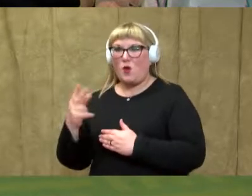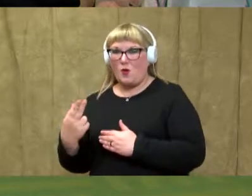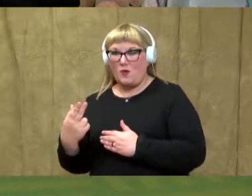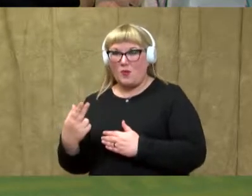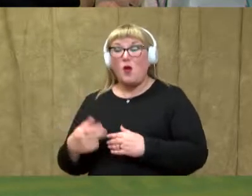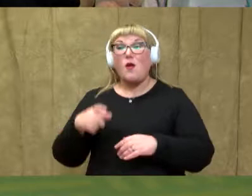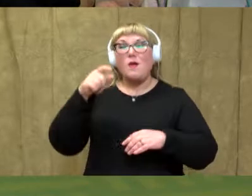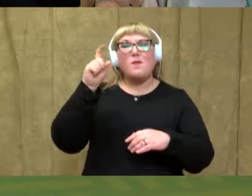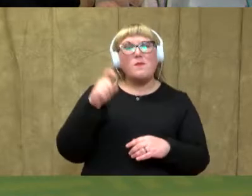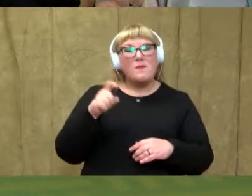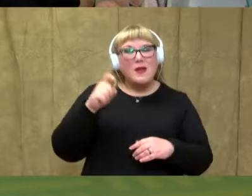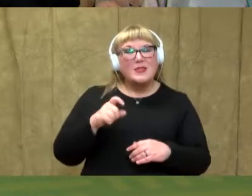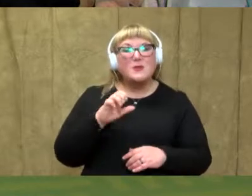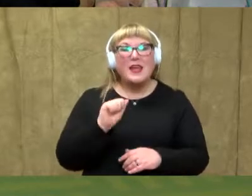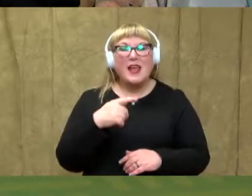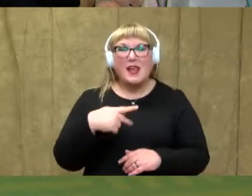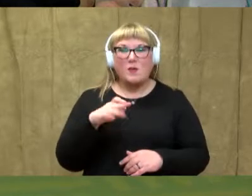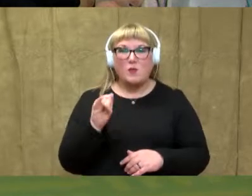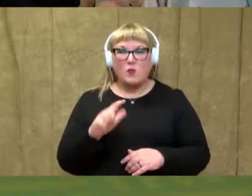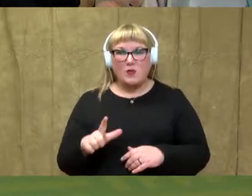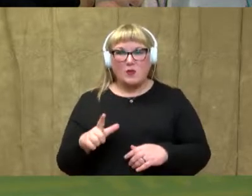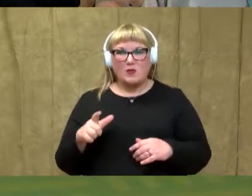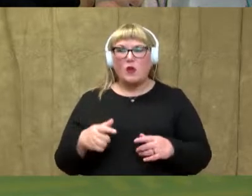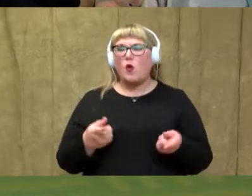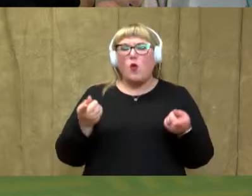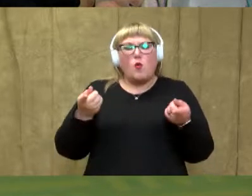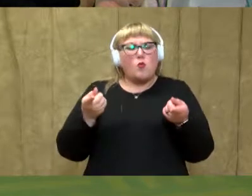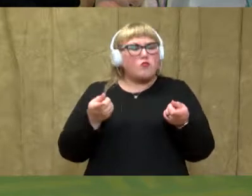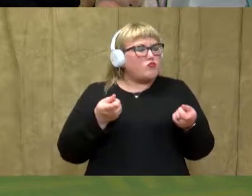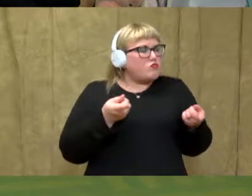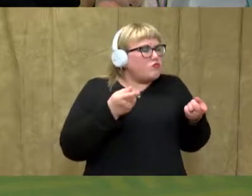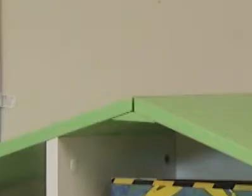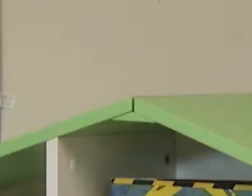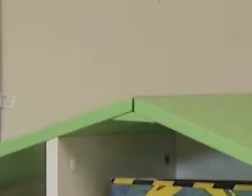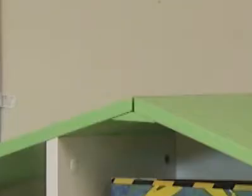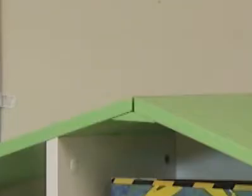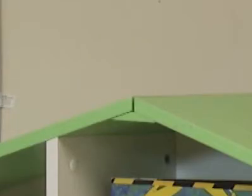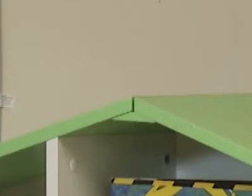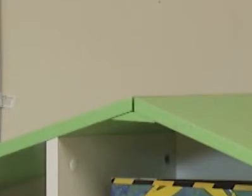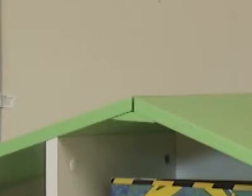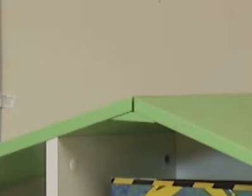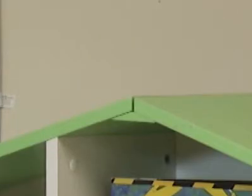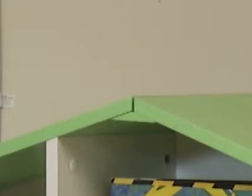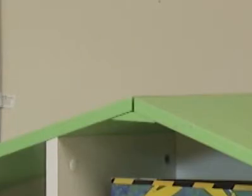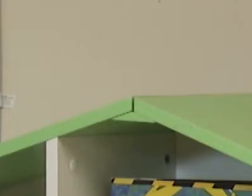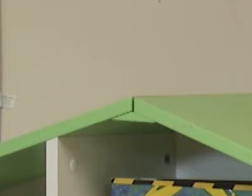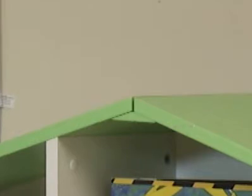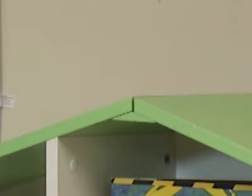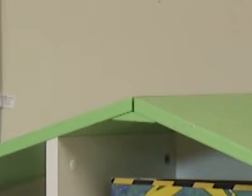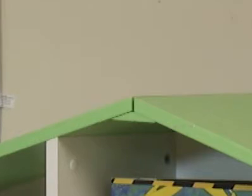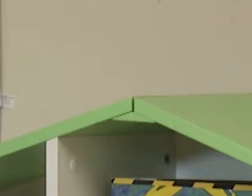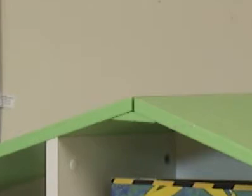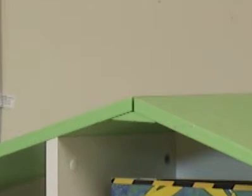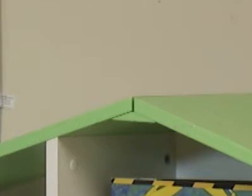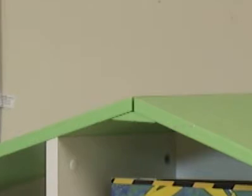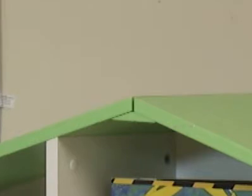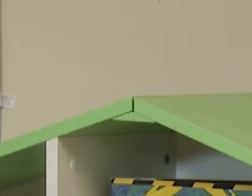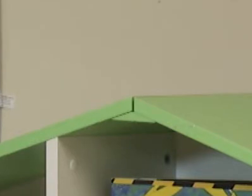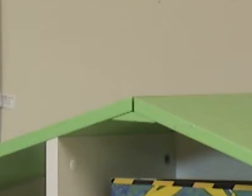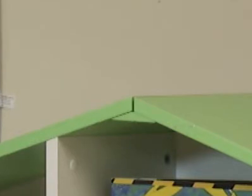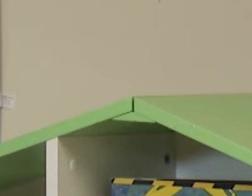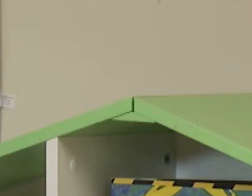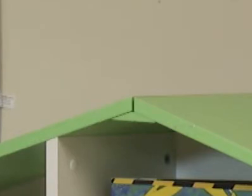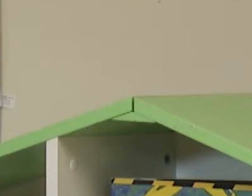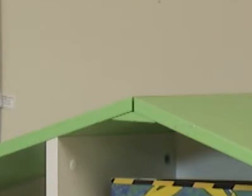of April. But, Ms. Morris, what happens if I just can't seem to remember what month it is? Well, you could always